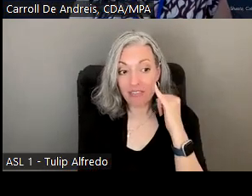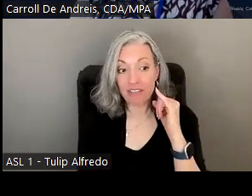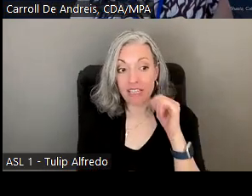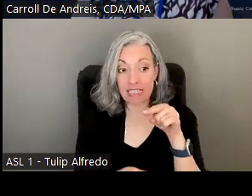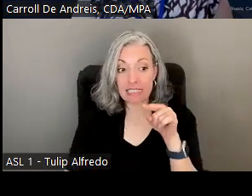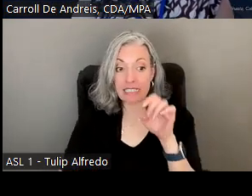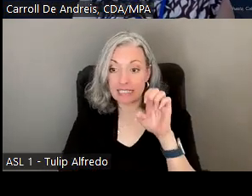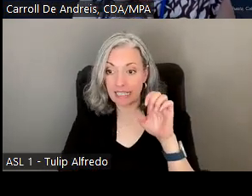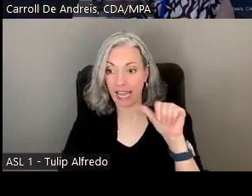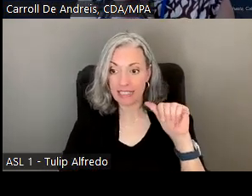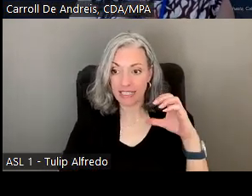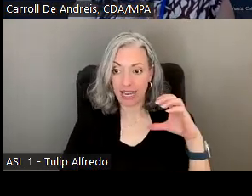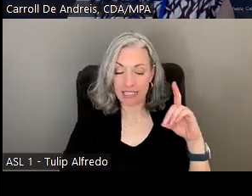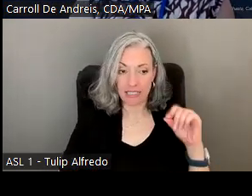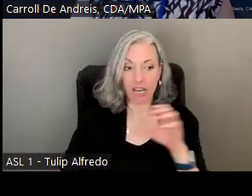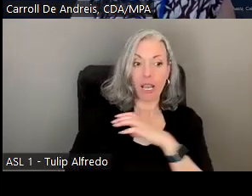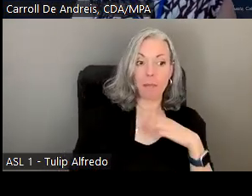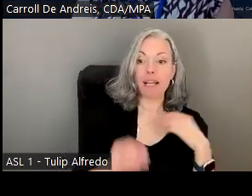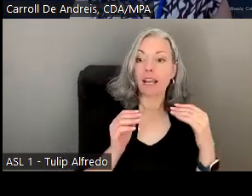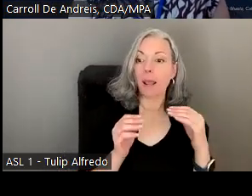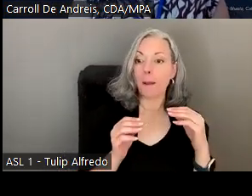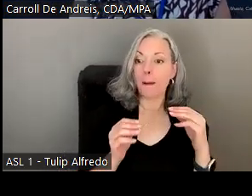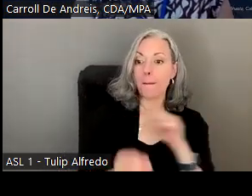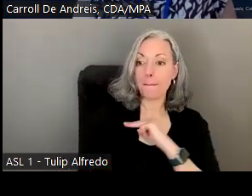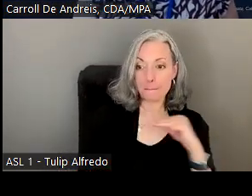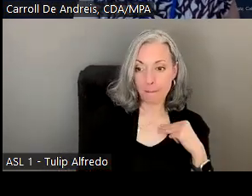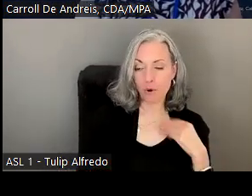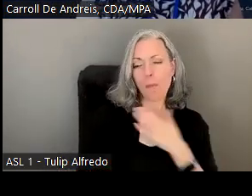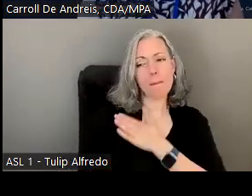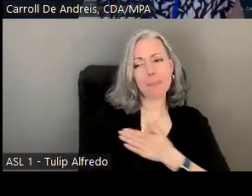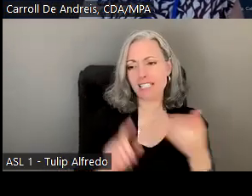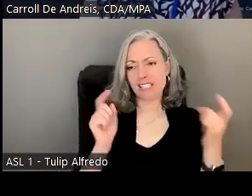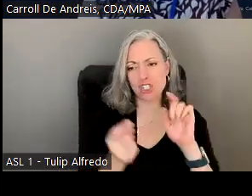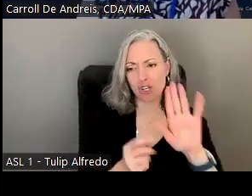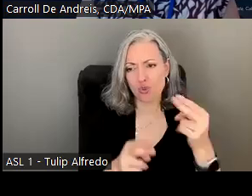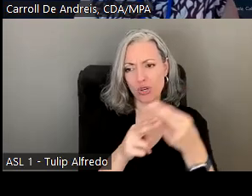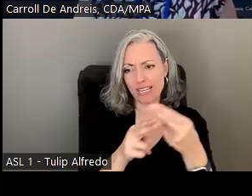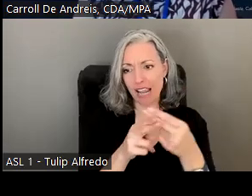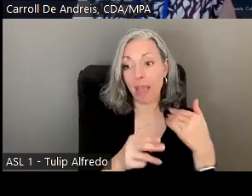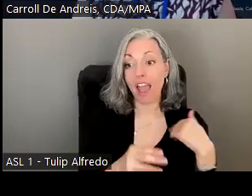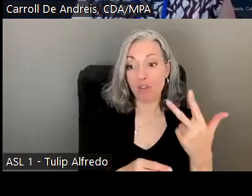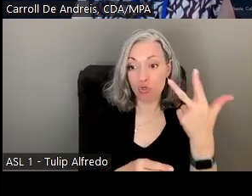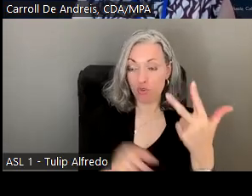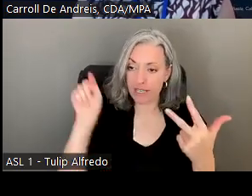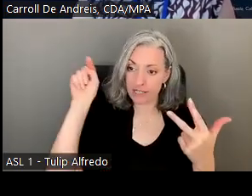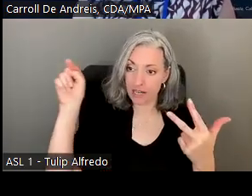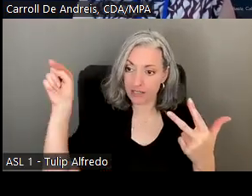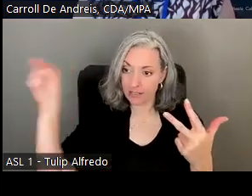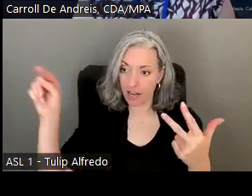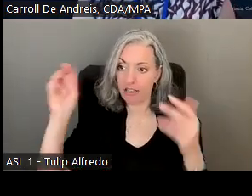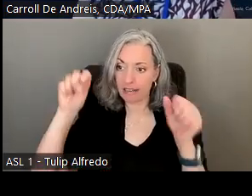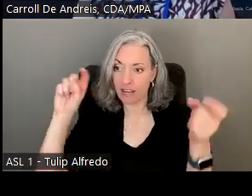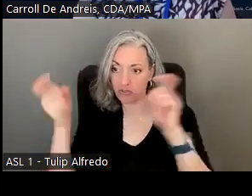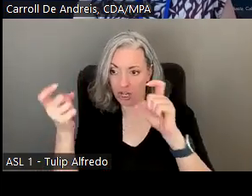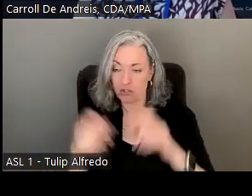3 dots, hit rename, and put in your name so that we know who has joined us today. Next